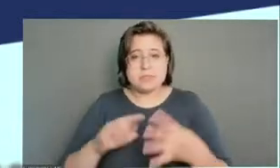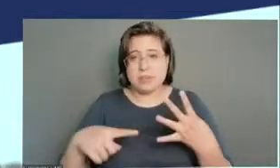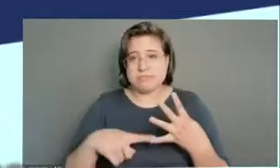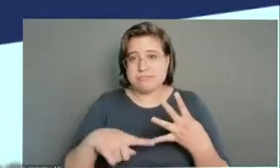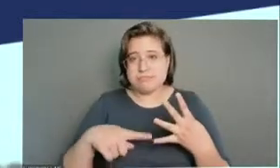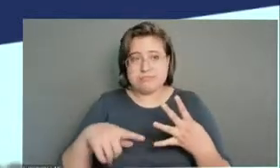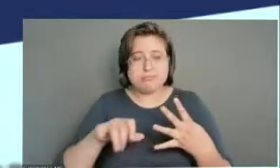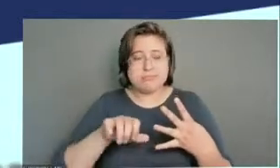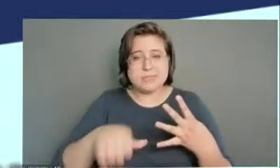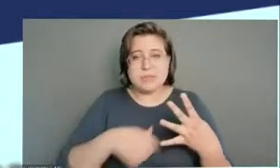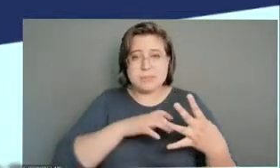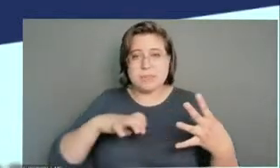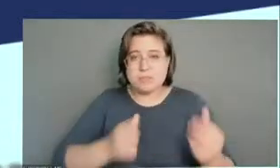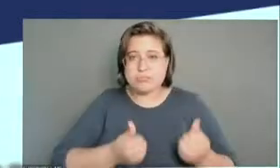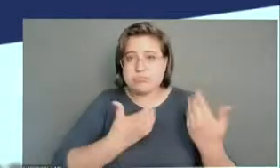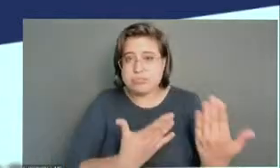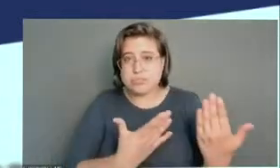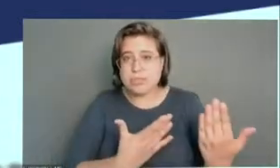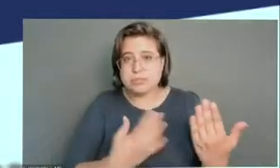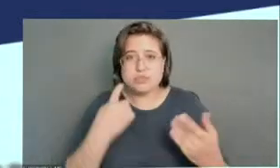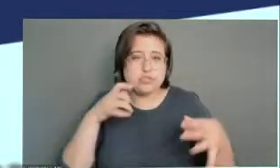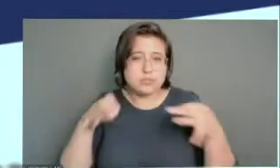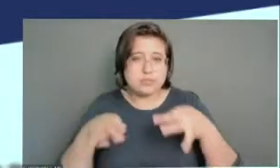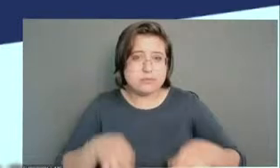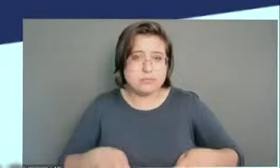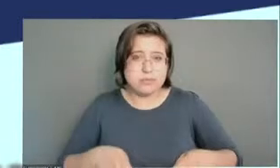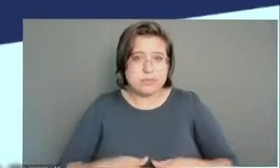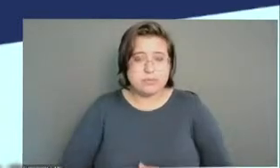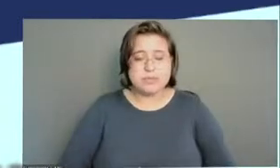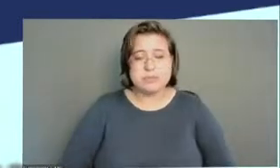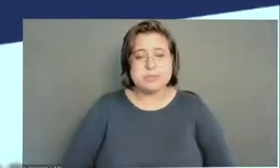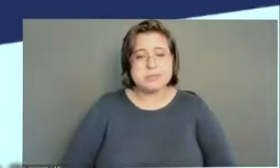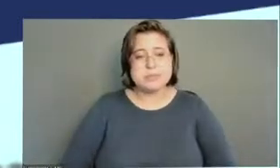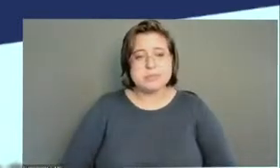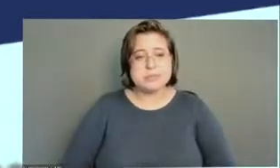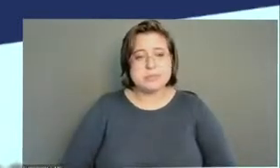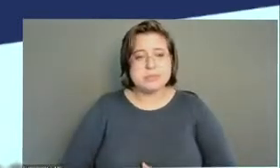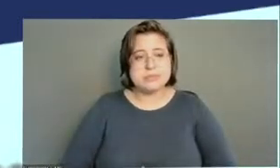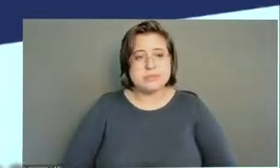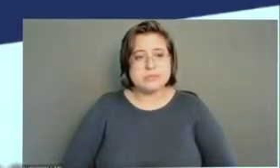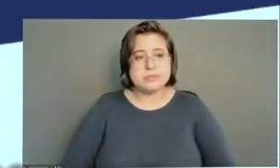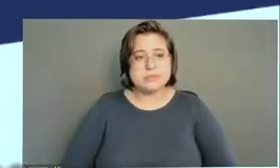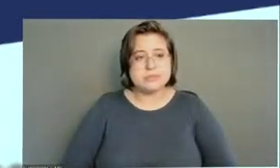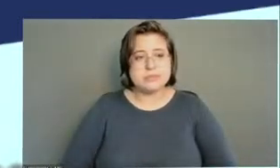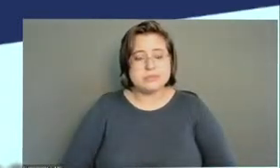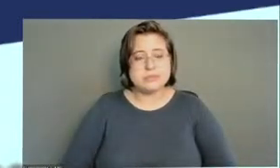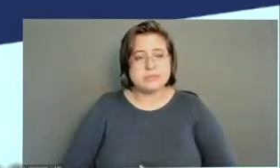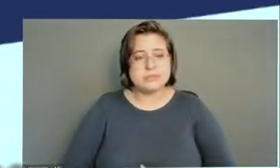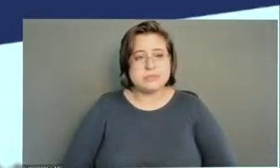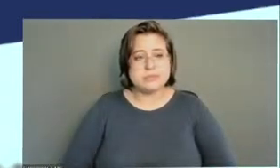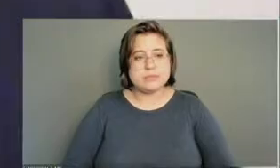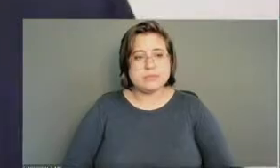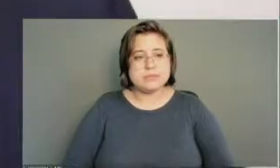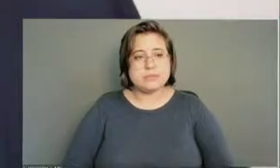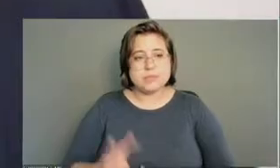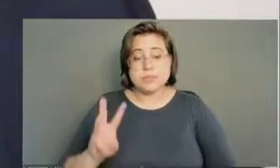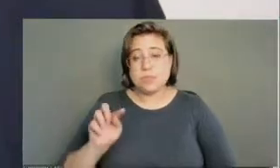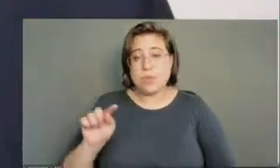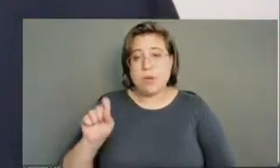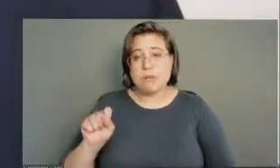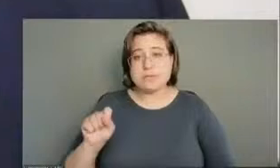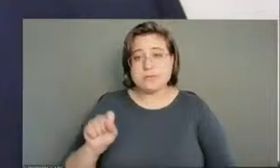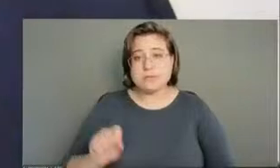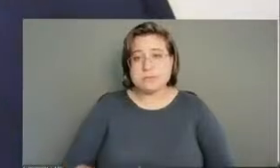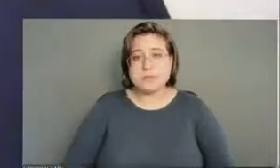interim recommendations just put forth by Communications and Collaboration. Mr. Watts, please, the floor is